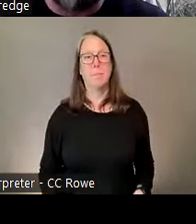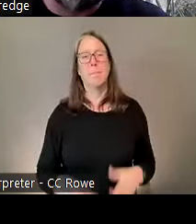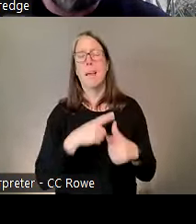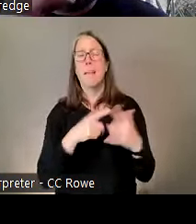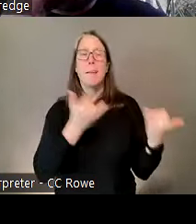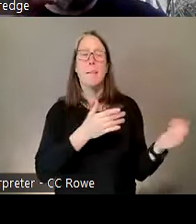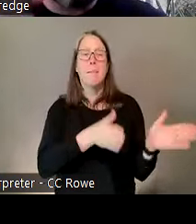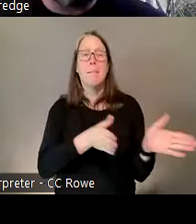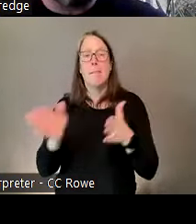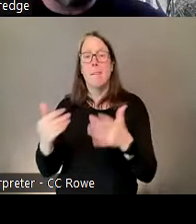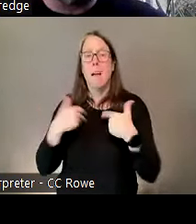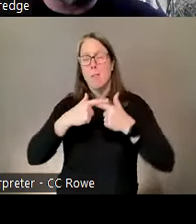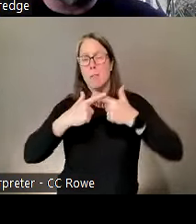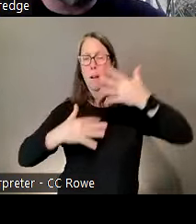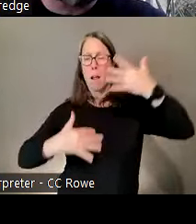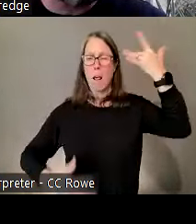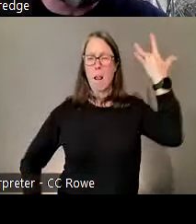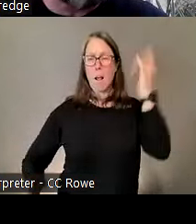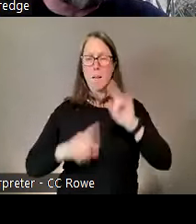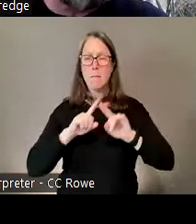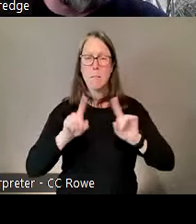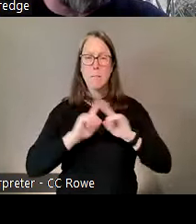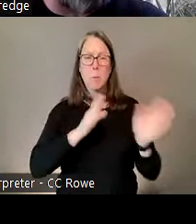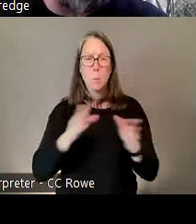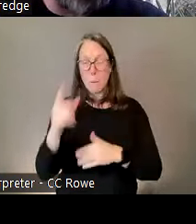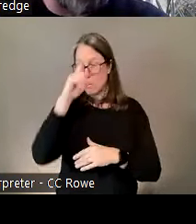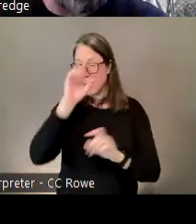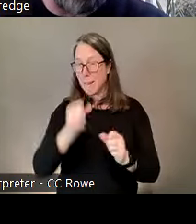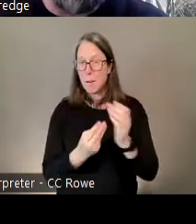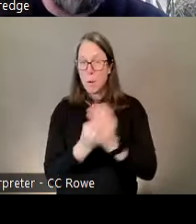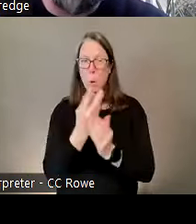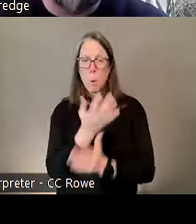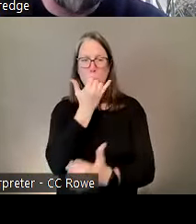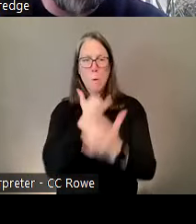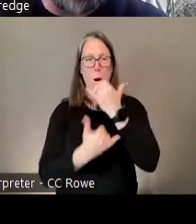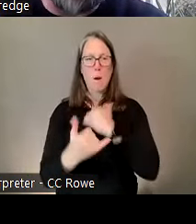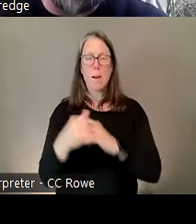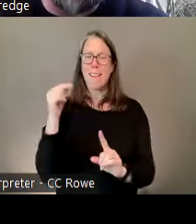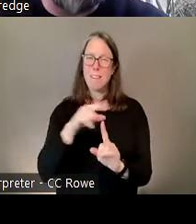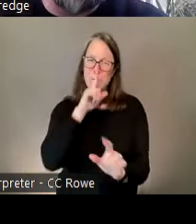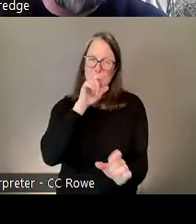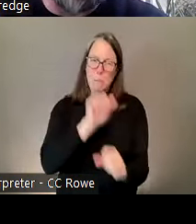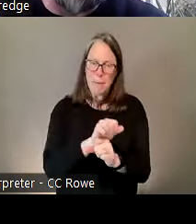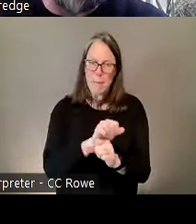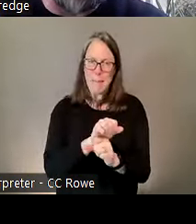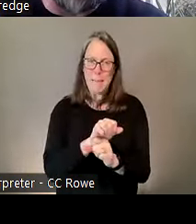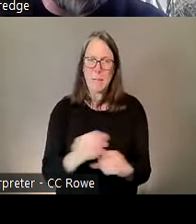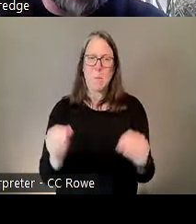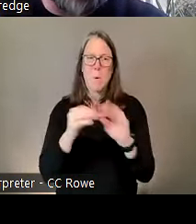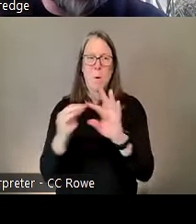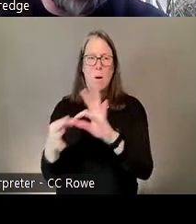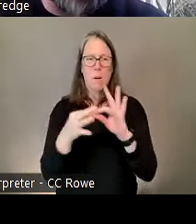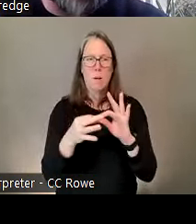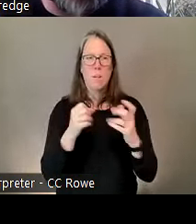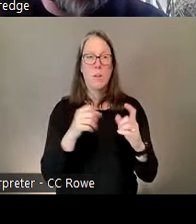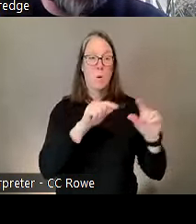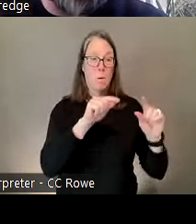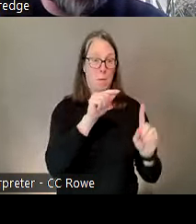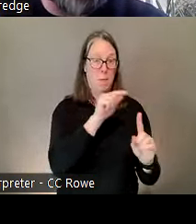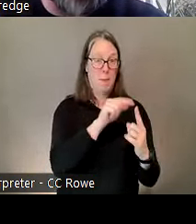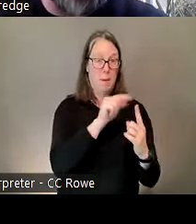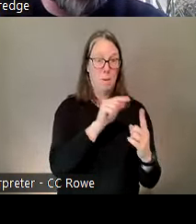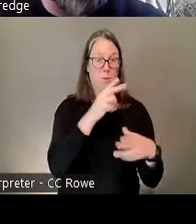brain malformations that can show up. This is sort of more esoteric stuff. So this is what we call